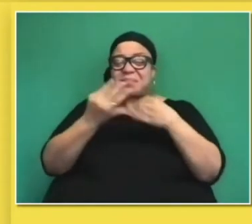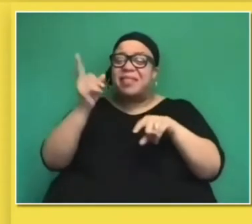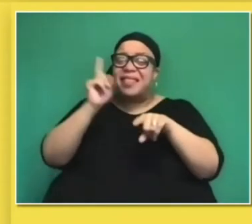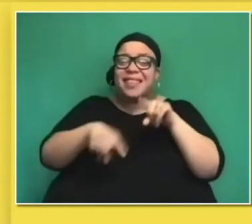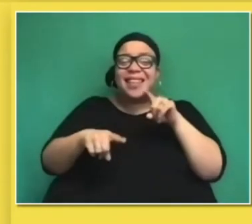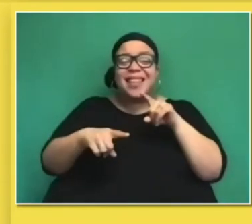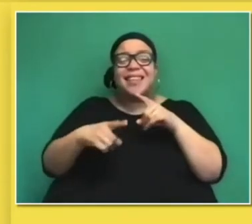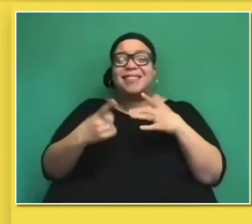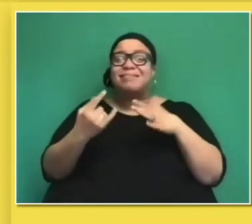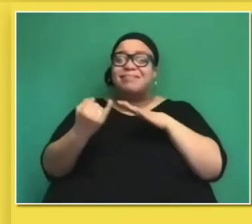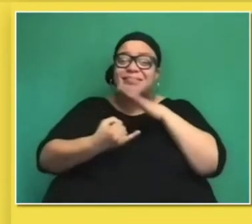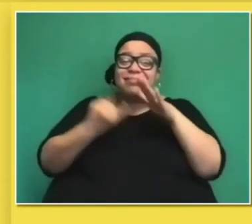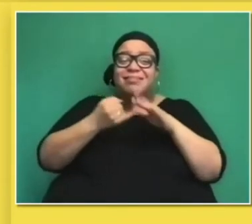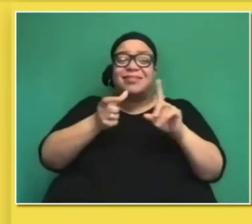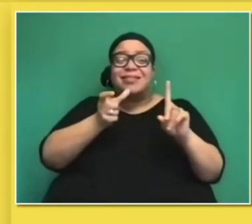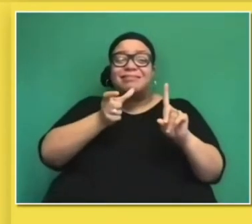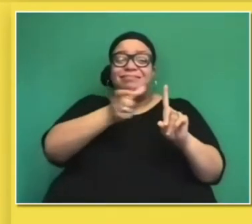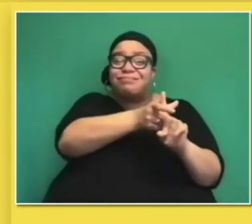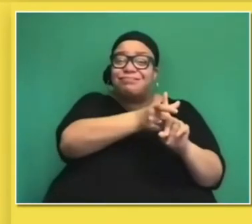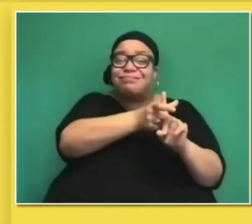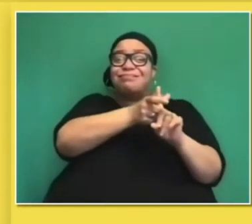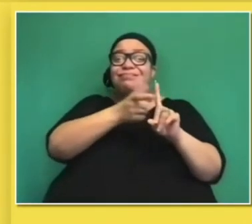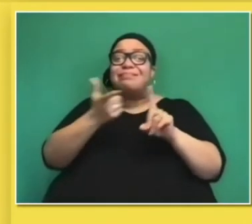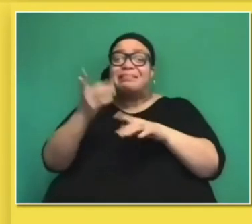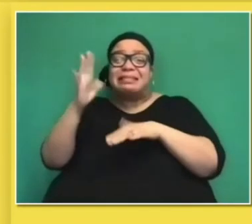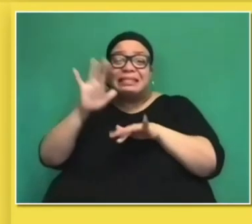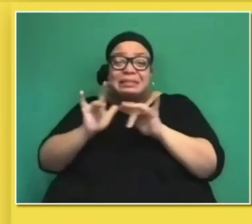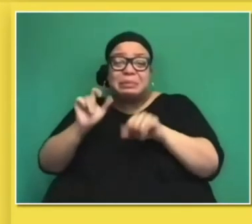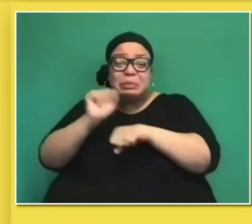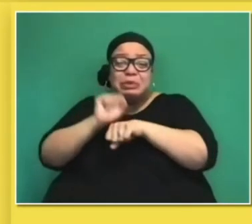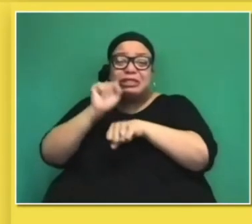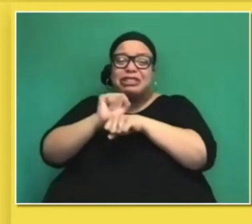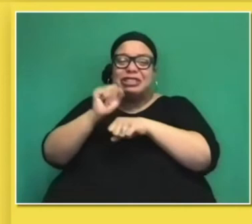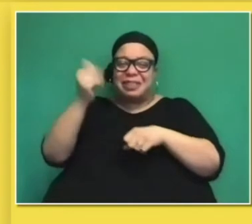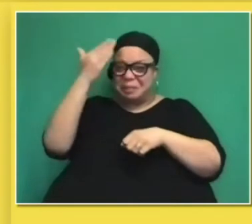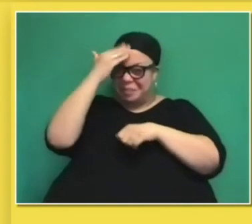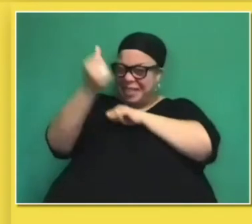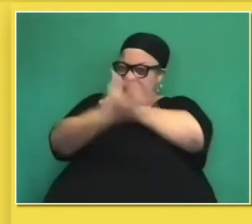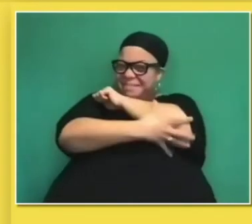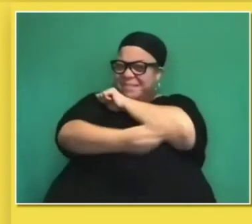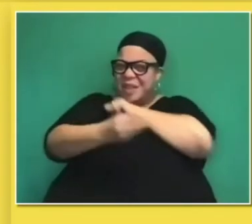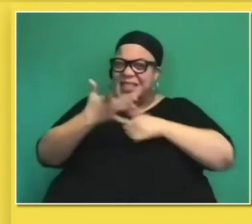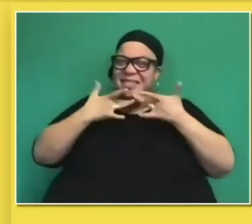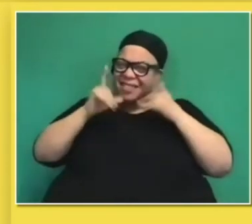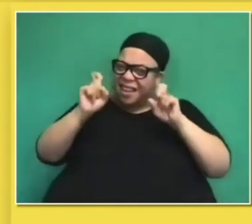Poverty has not only made the pandemic worse, racism has made it worse,